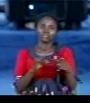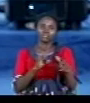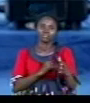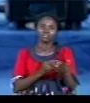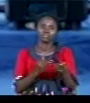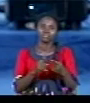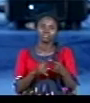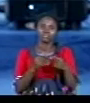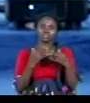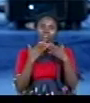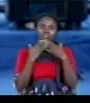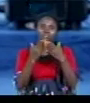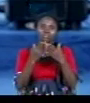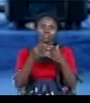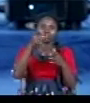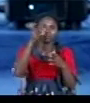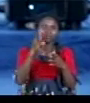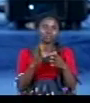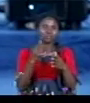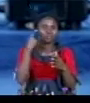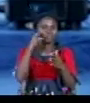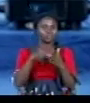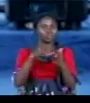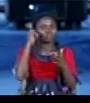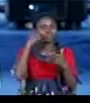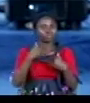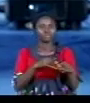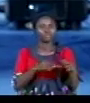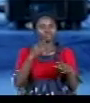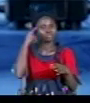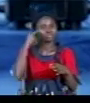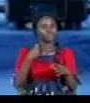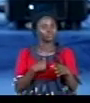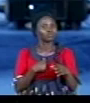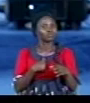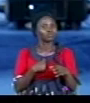what God has done for me. About